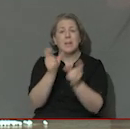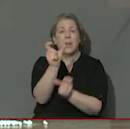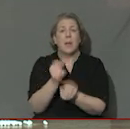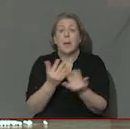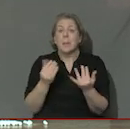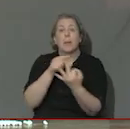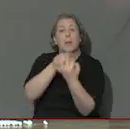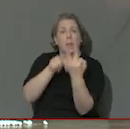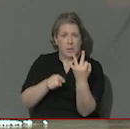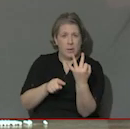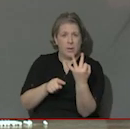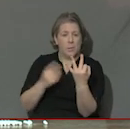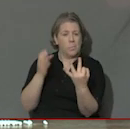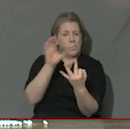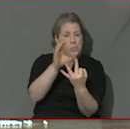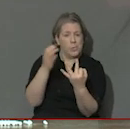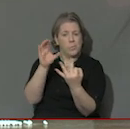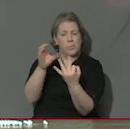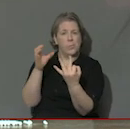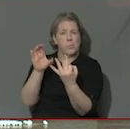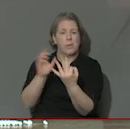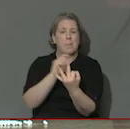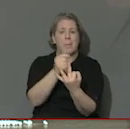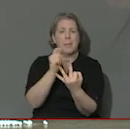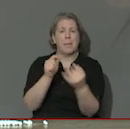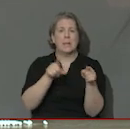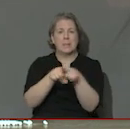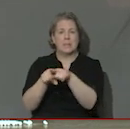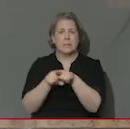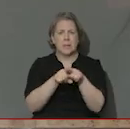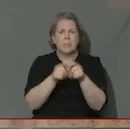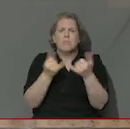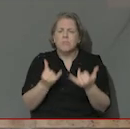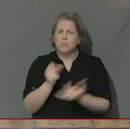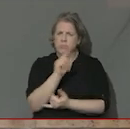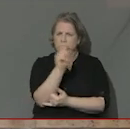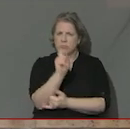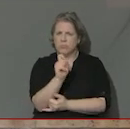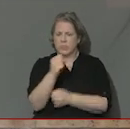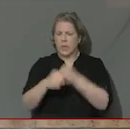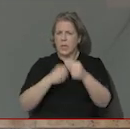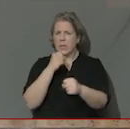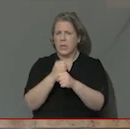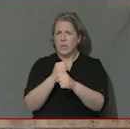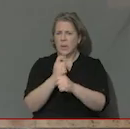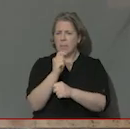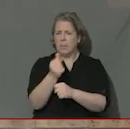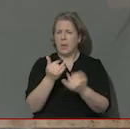fee. So if we have 3 directors, how many payments must we make in the year?